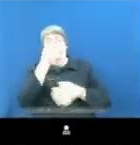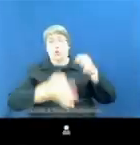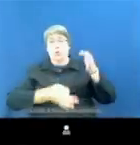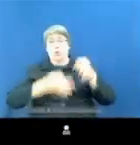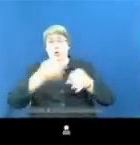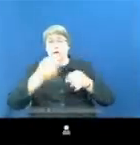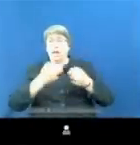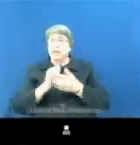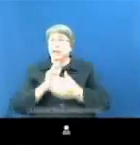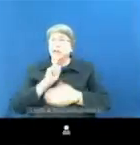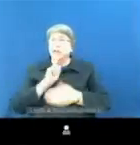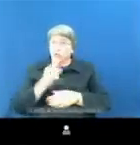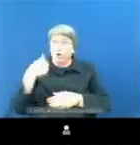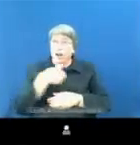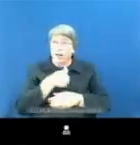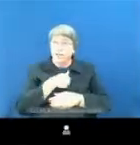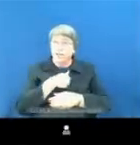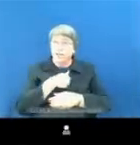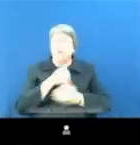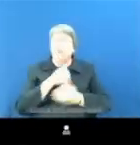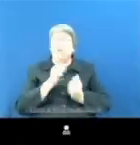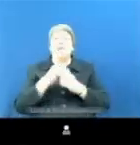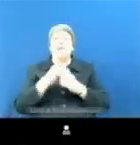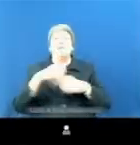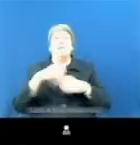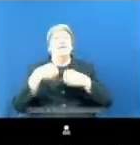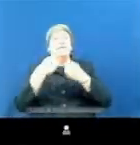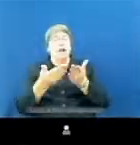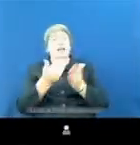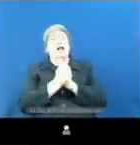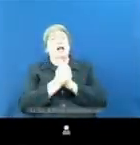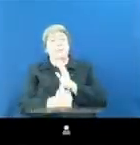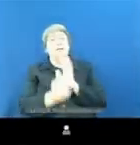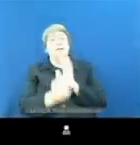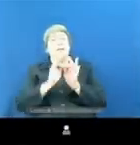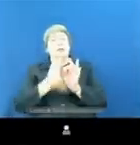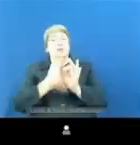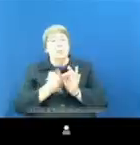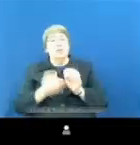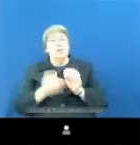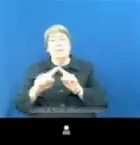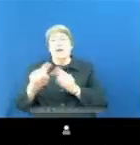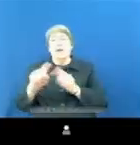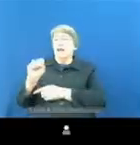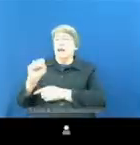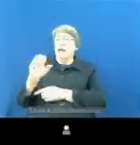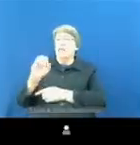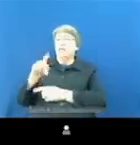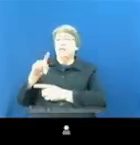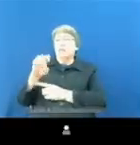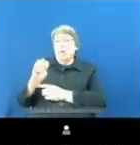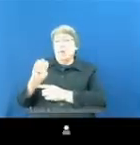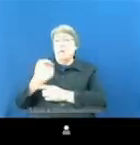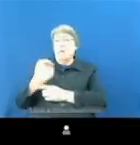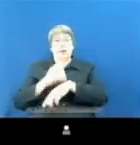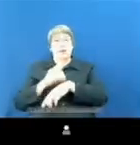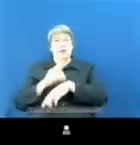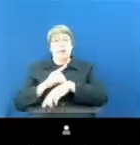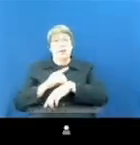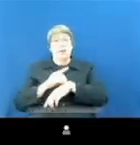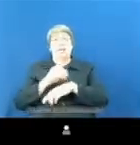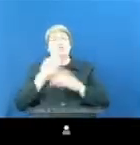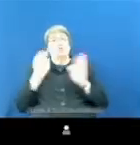to providing a competent interpretation. But the scope of the duty is very narrow. We